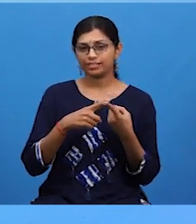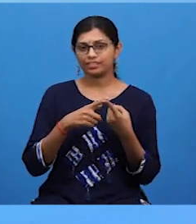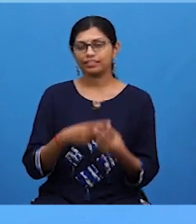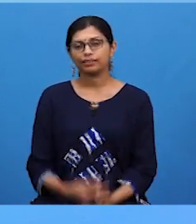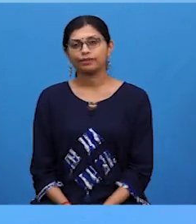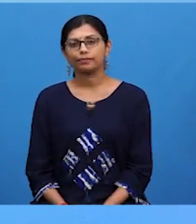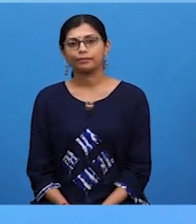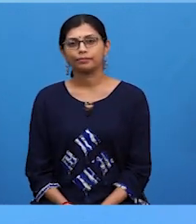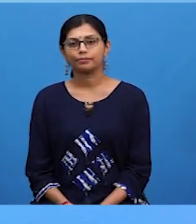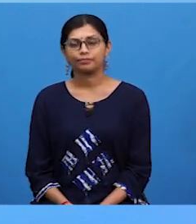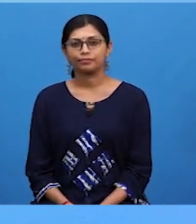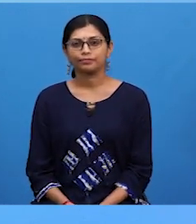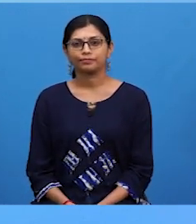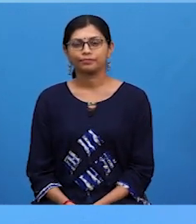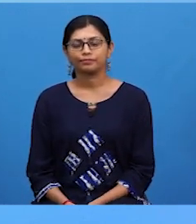31st.